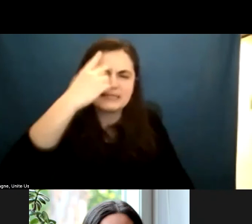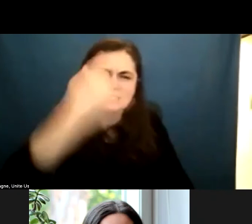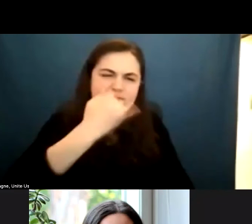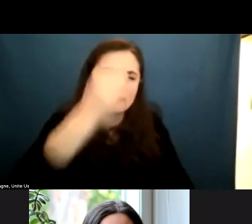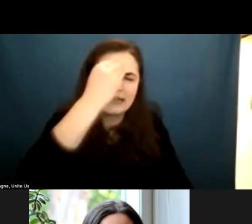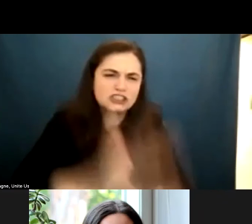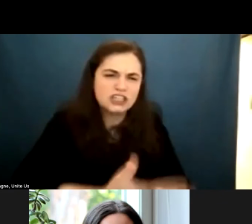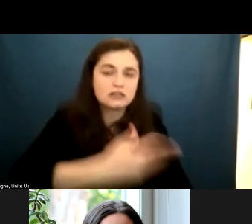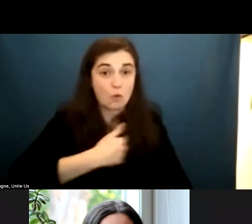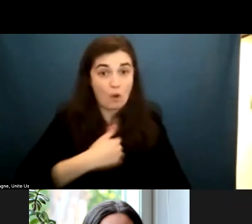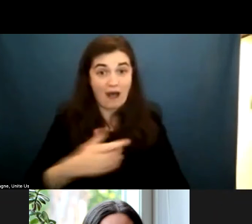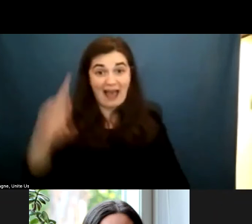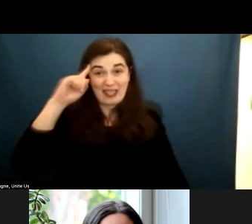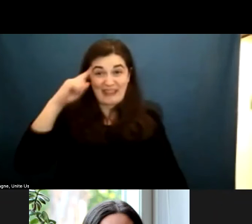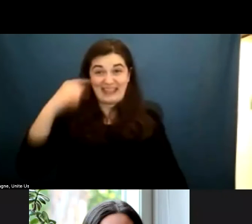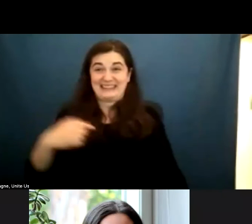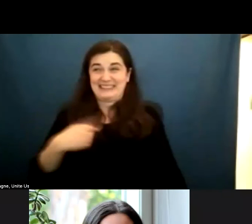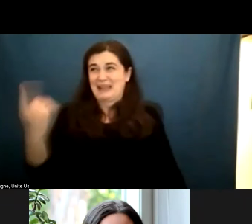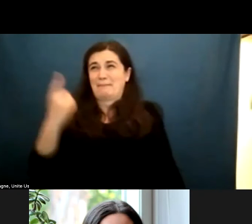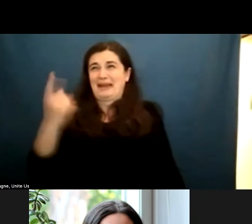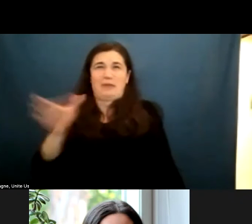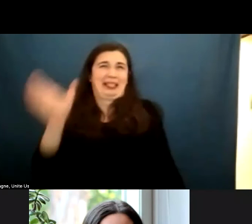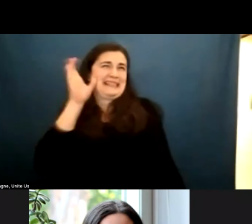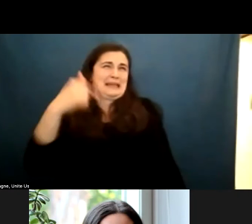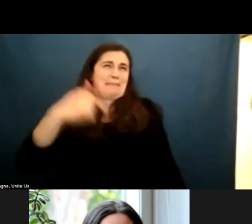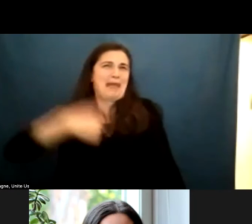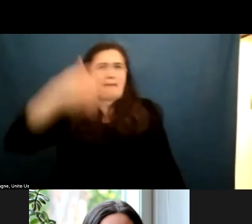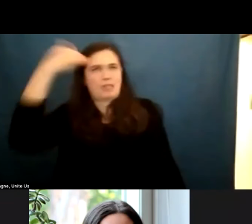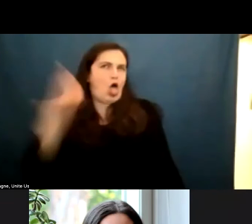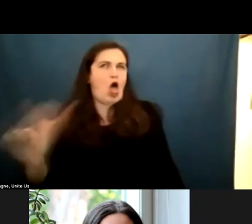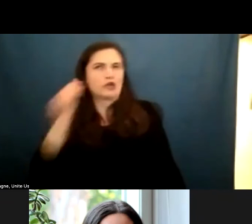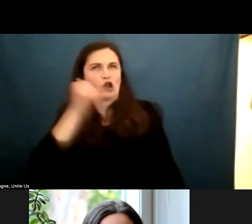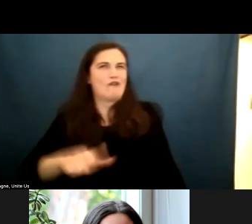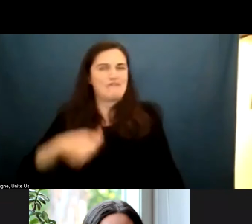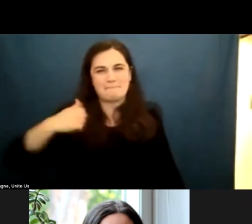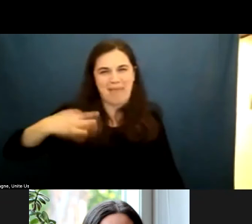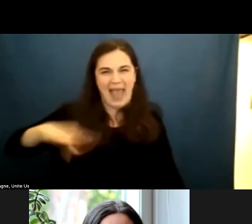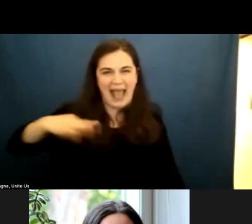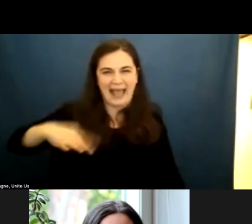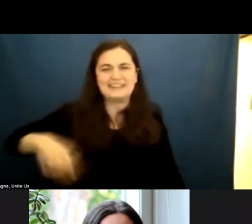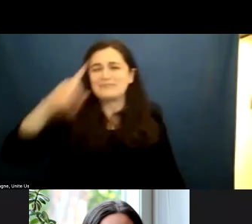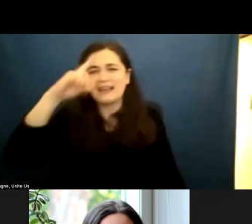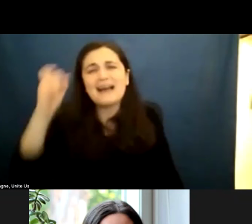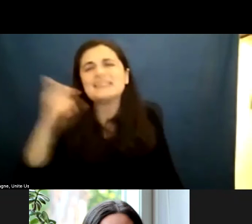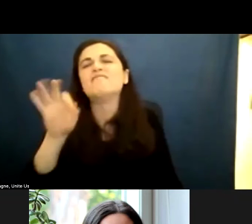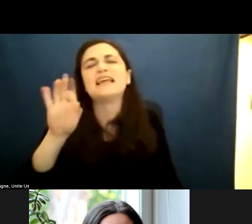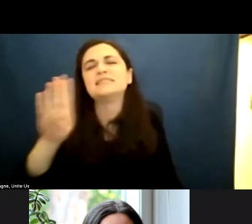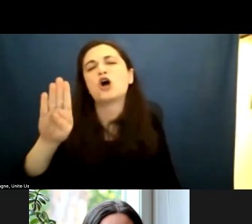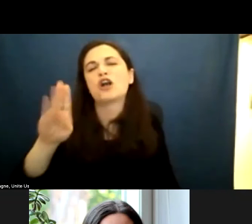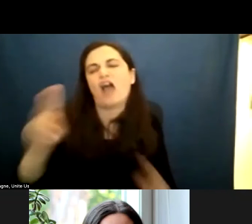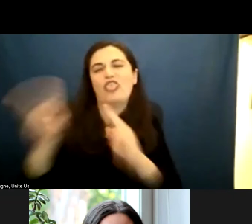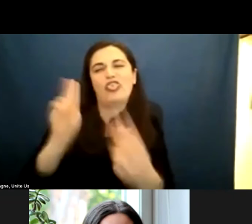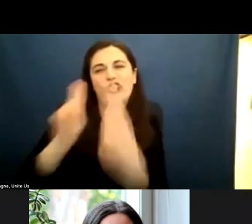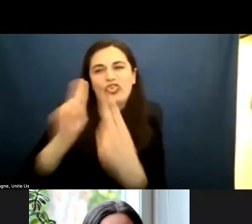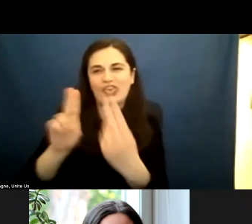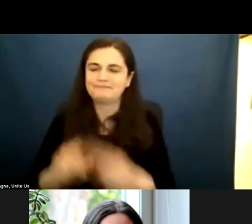I ever thought that somebody was going to listen to like a middle-aged blonde chick from Maine just because I said something a little snarky So we